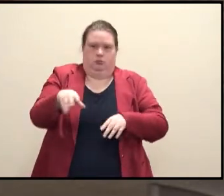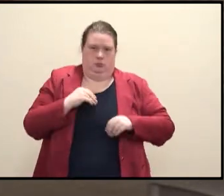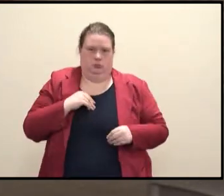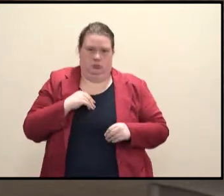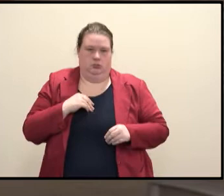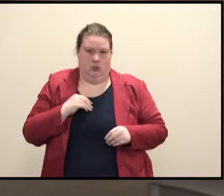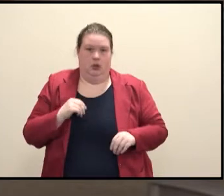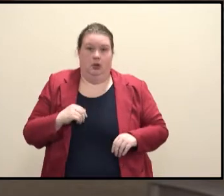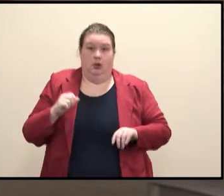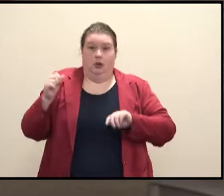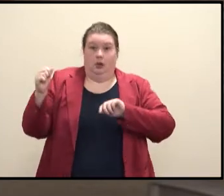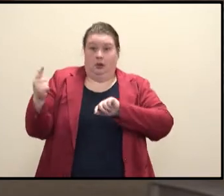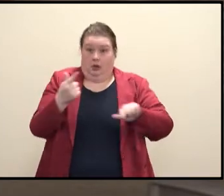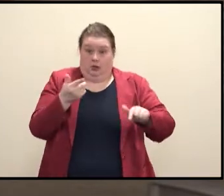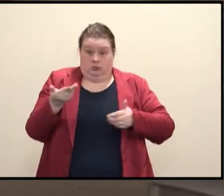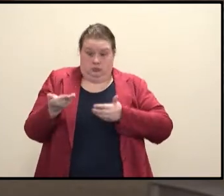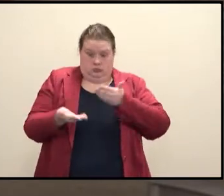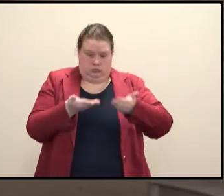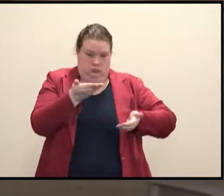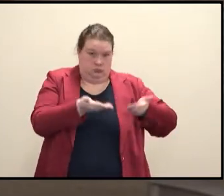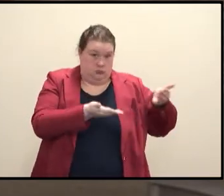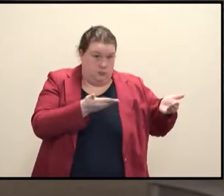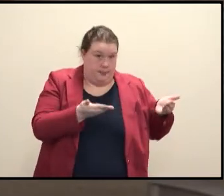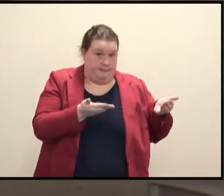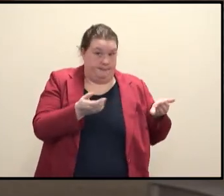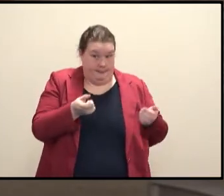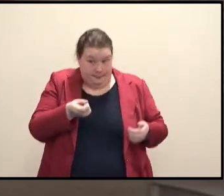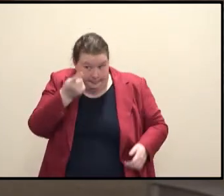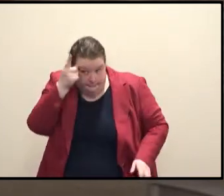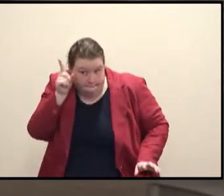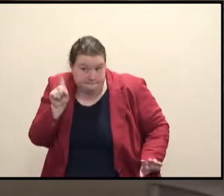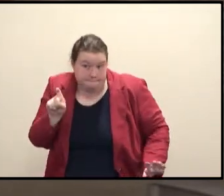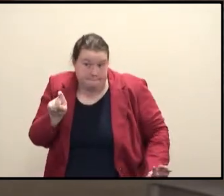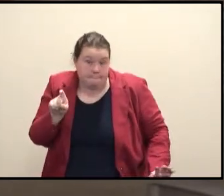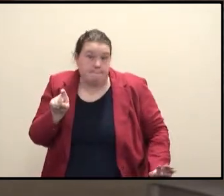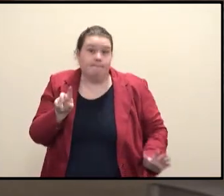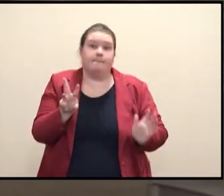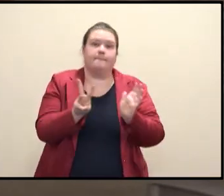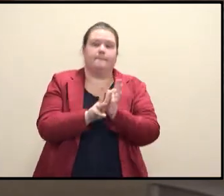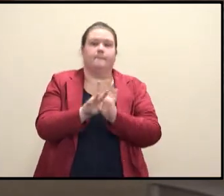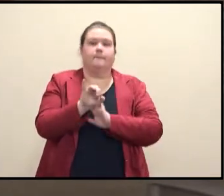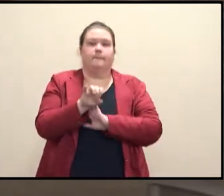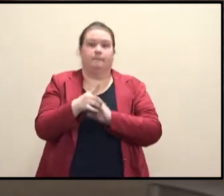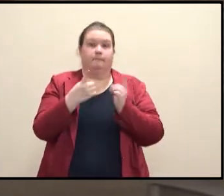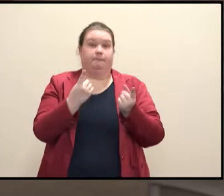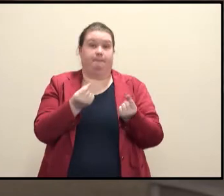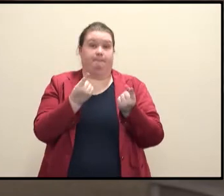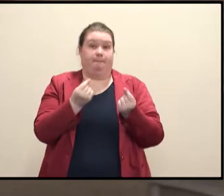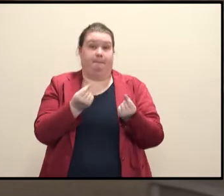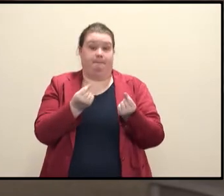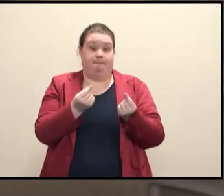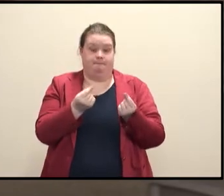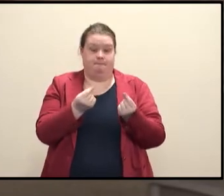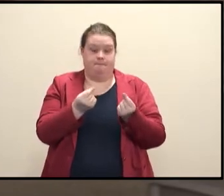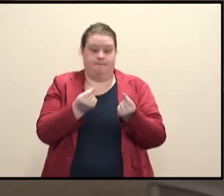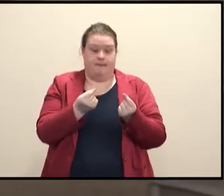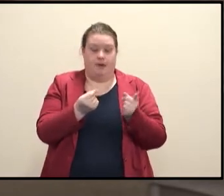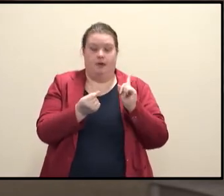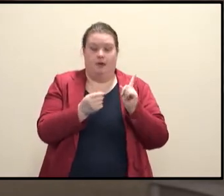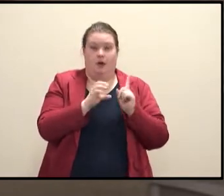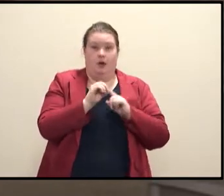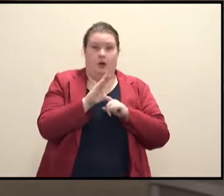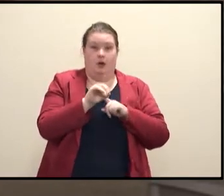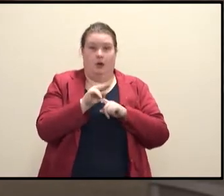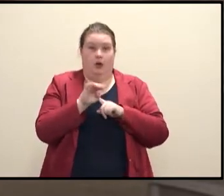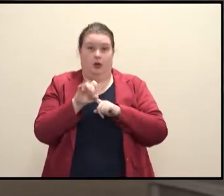the proposers understood the process, Waco ISD, Purchasing Operations, and O'Connell-Robertson